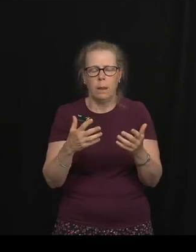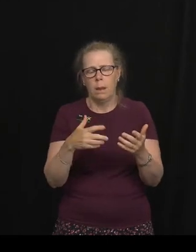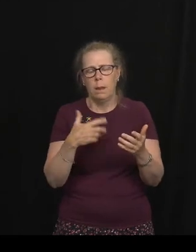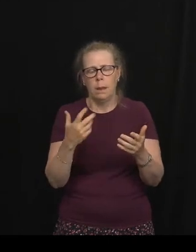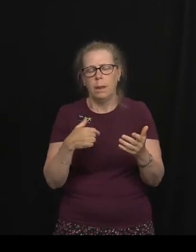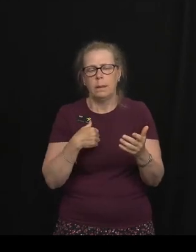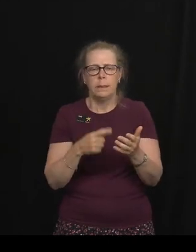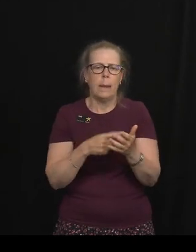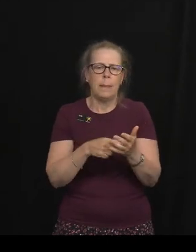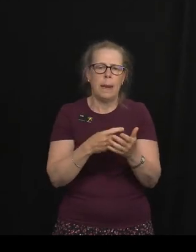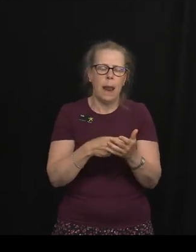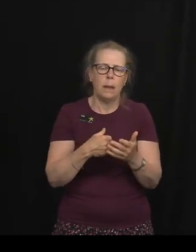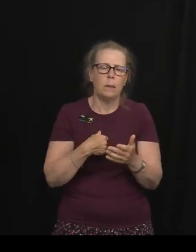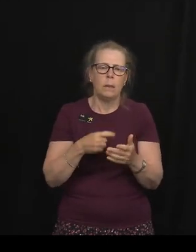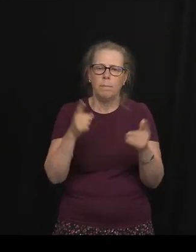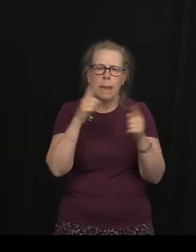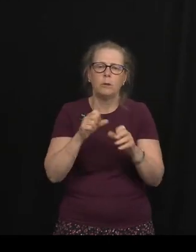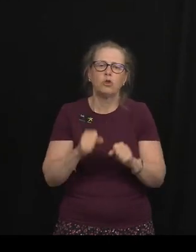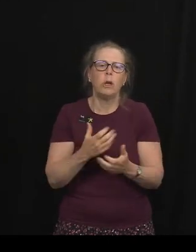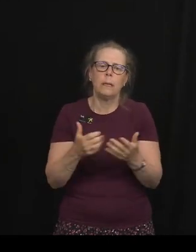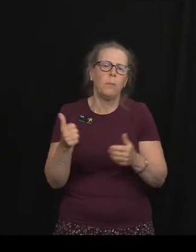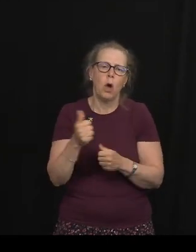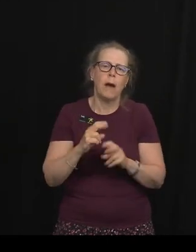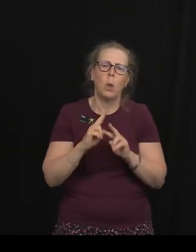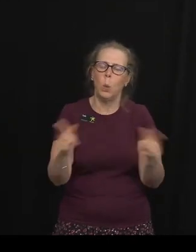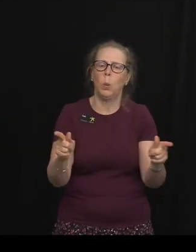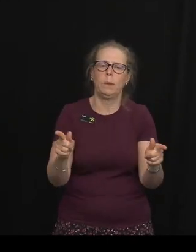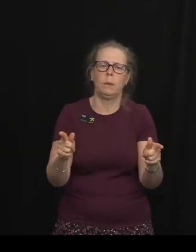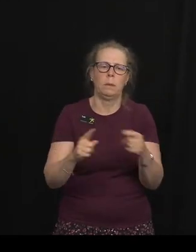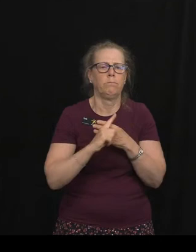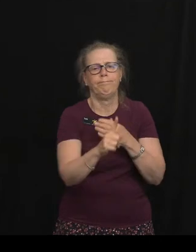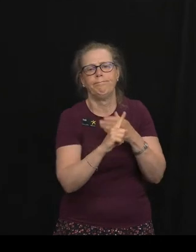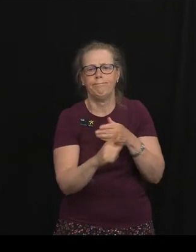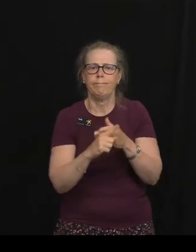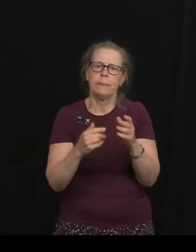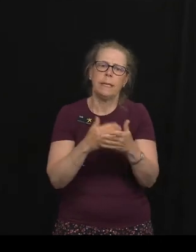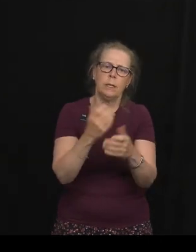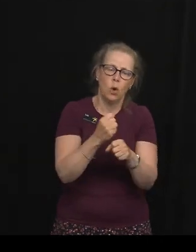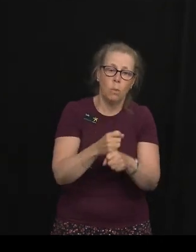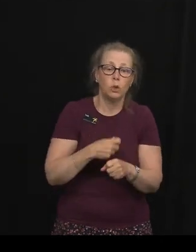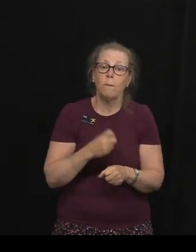out of their houses in different ways, and that also stopped the spreading of the virus.